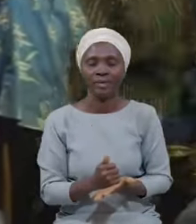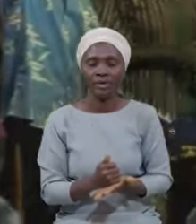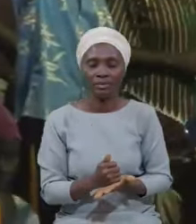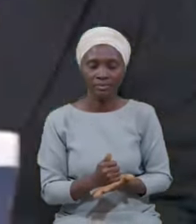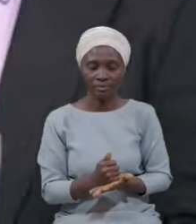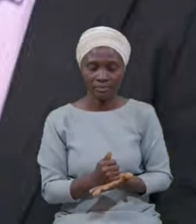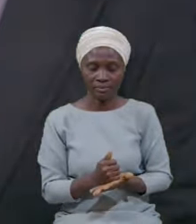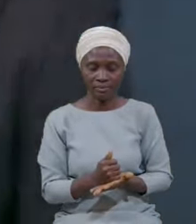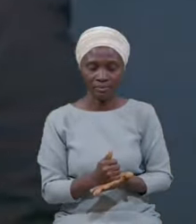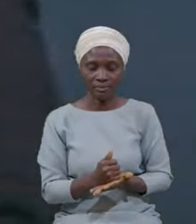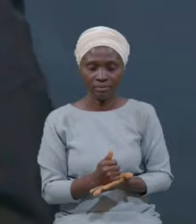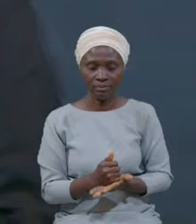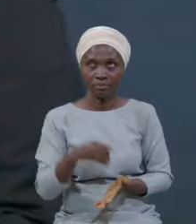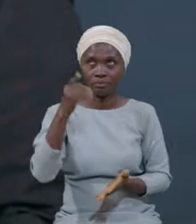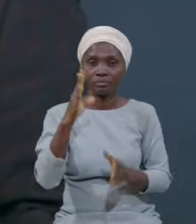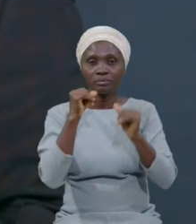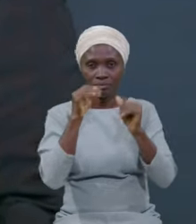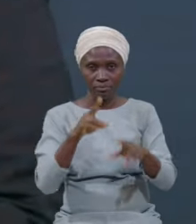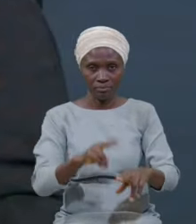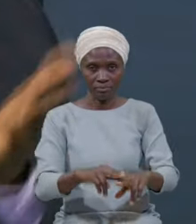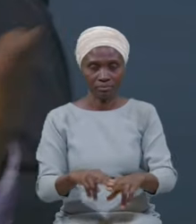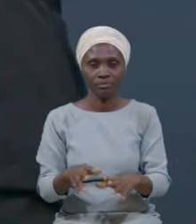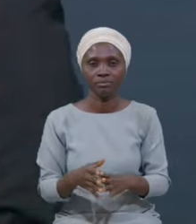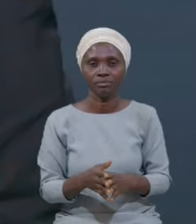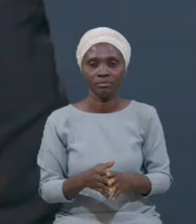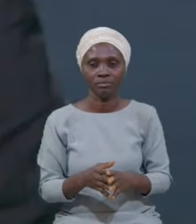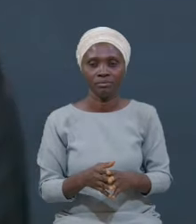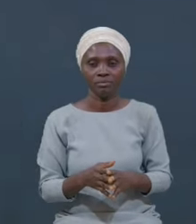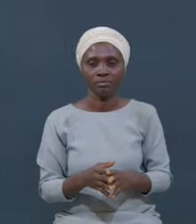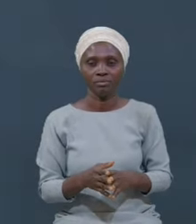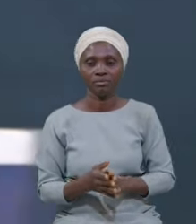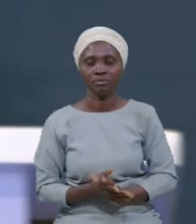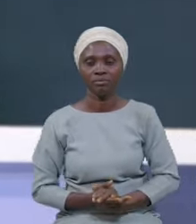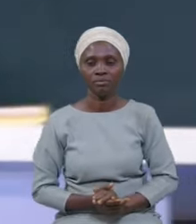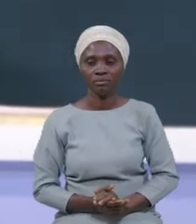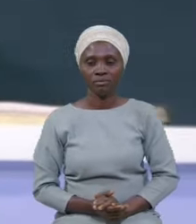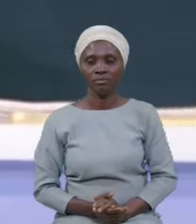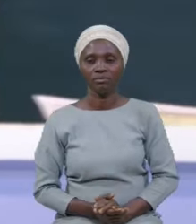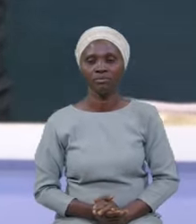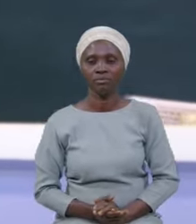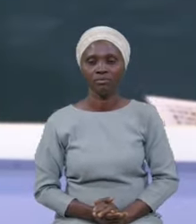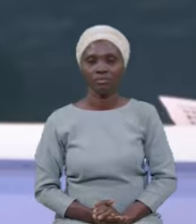God bless you. You can sit down. This GCK,